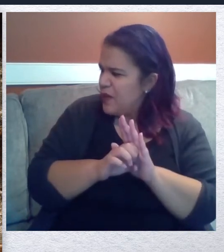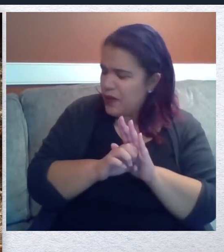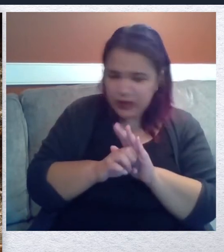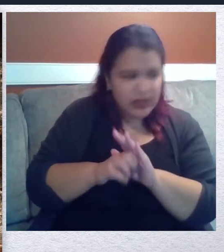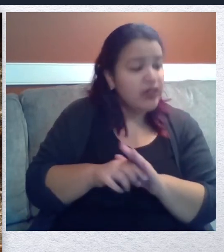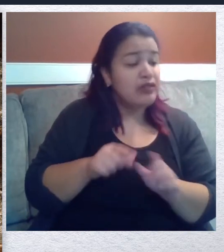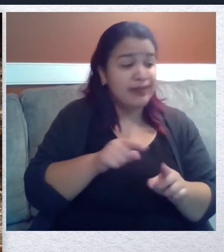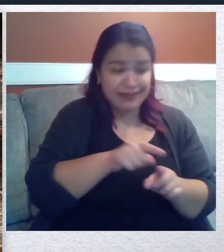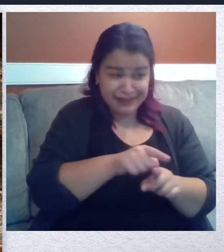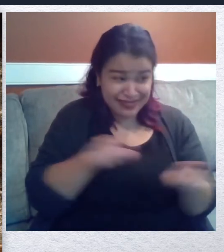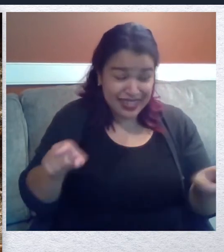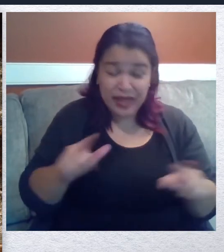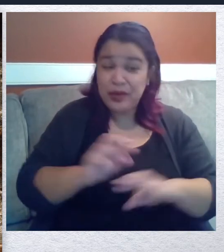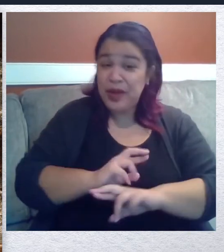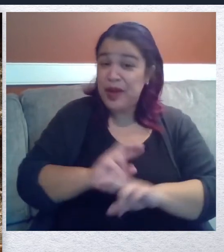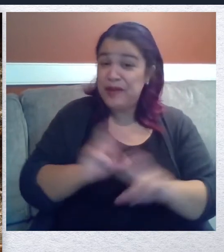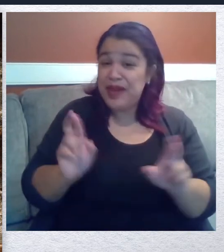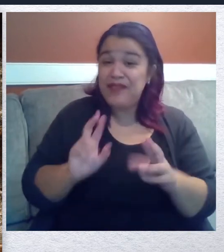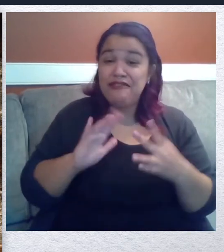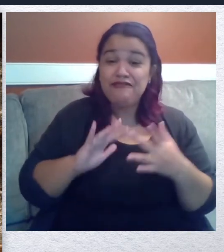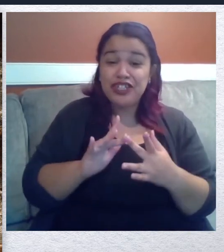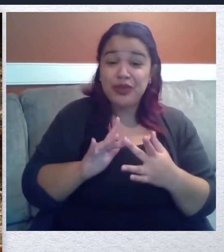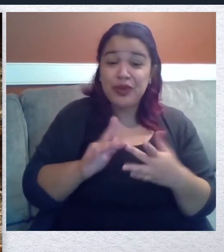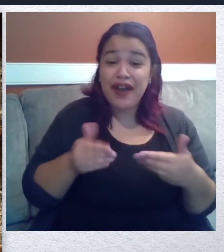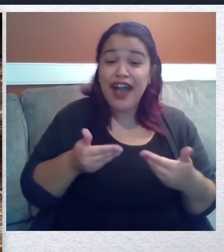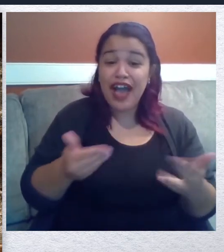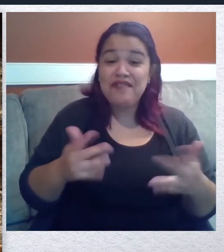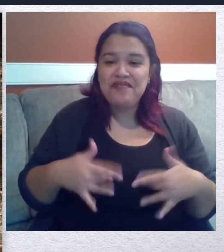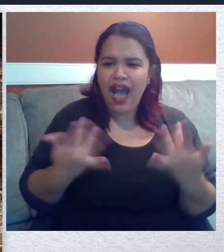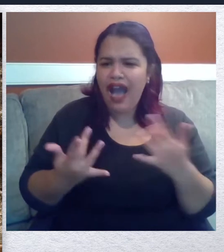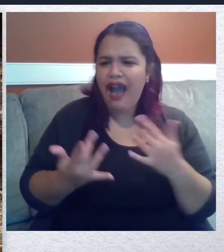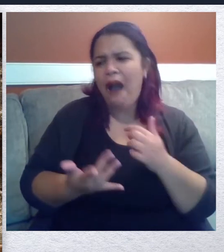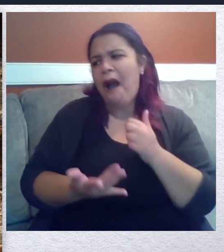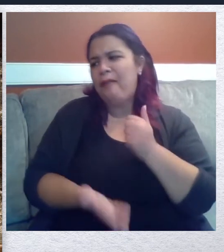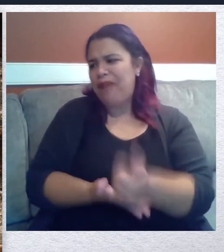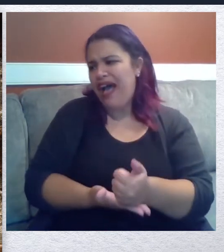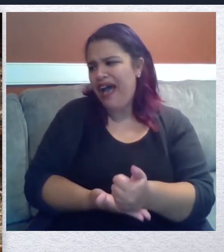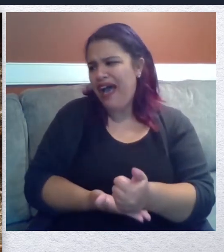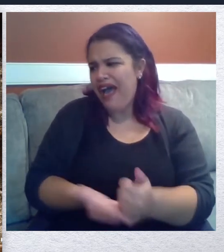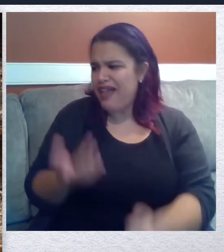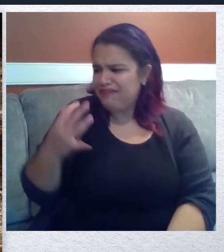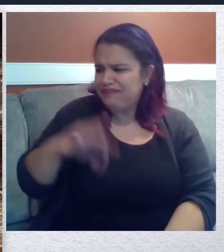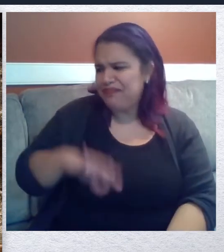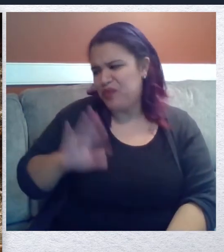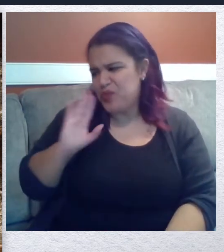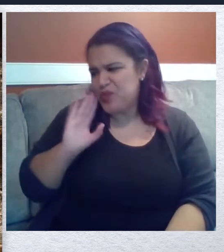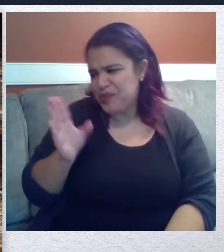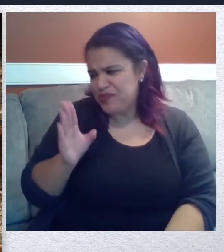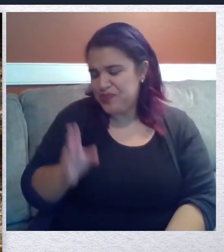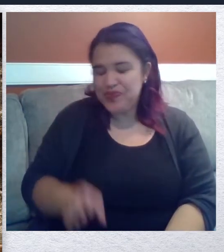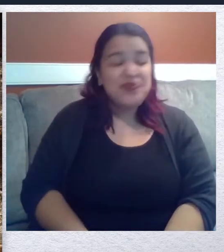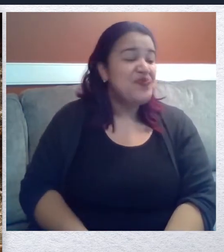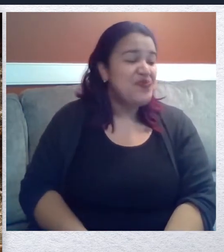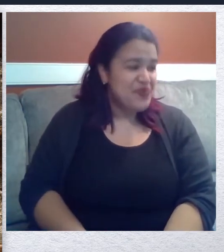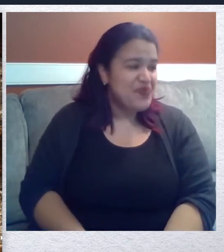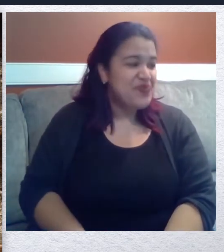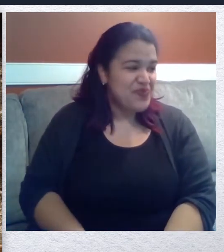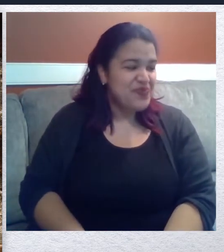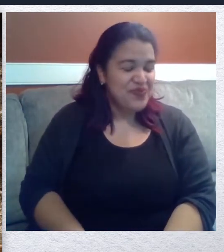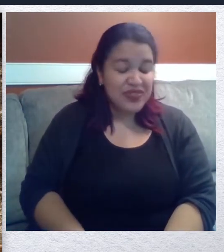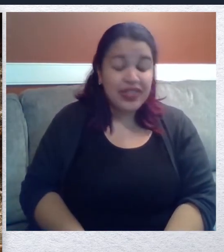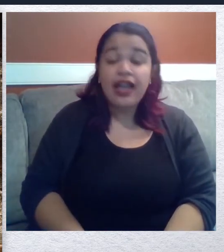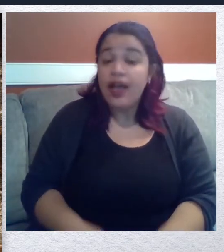event. Before we wrap up, I do want to provide some information for those supporting the candidates,